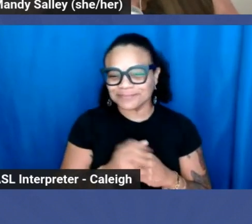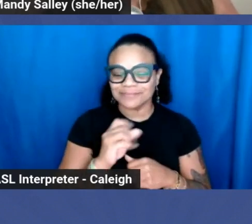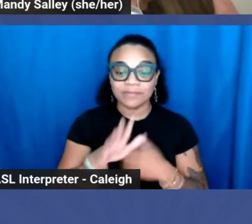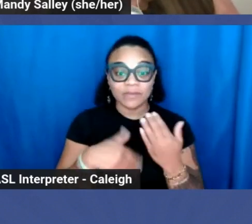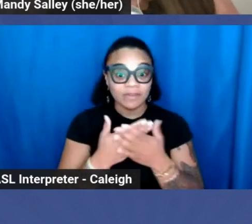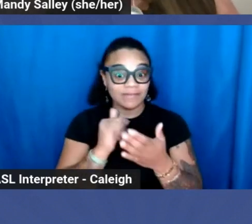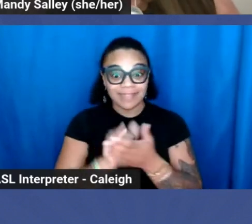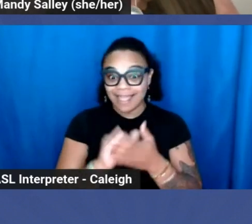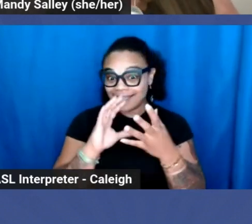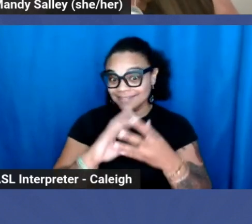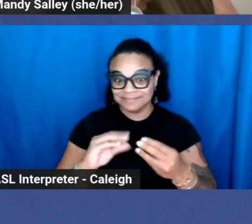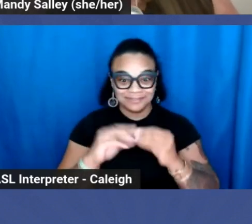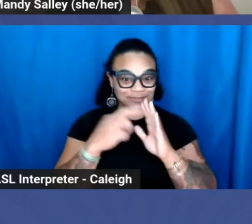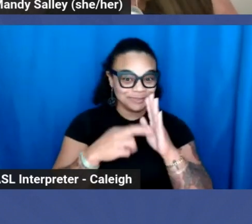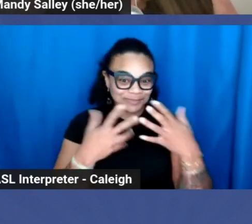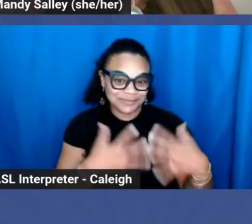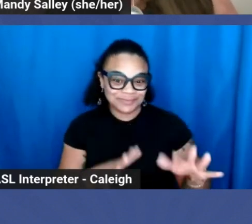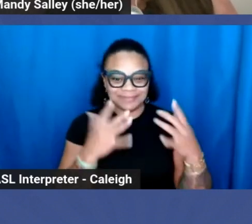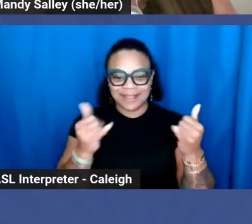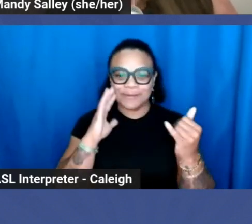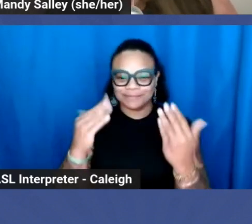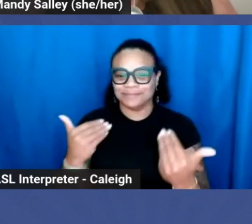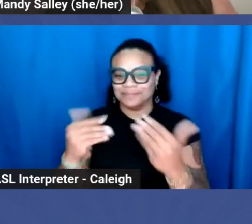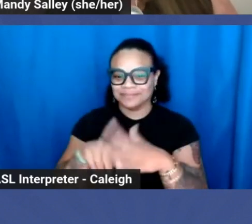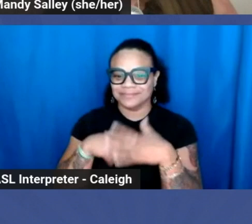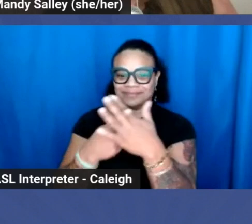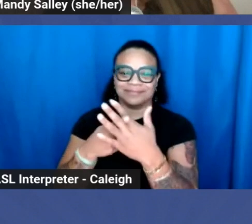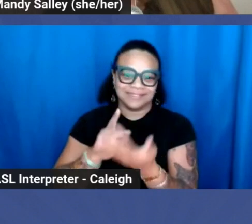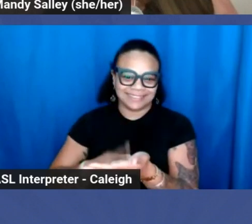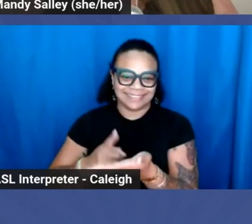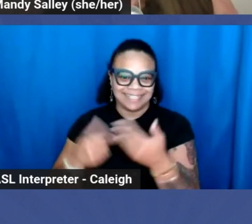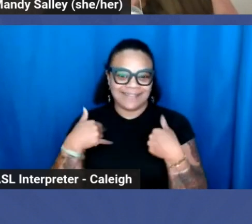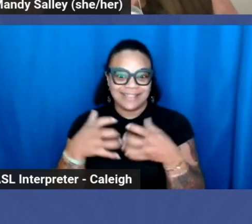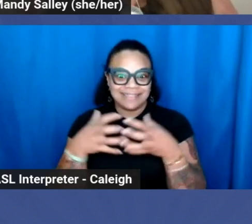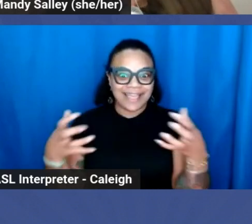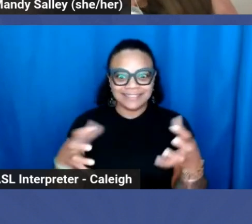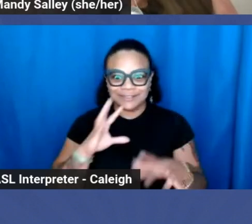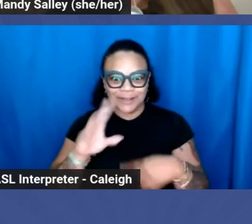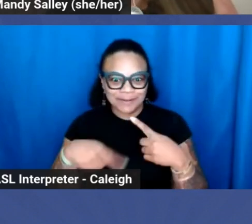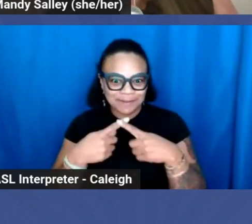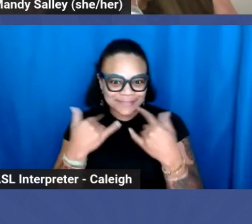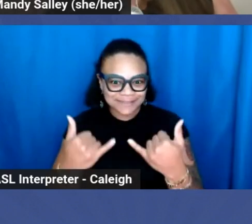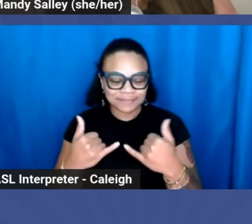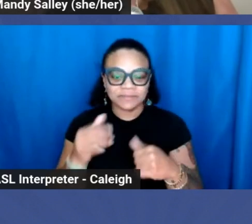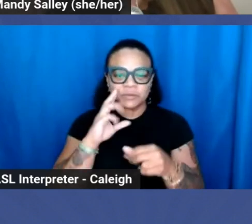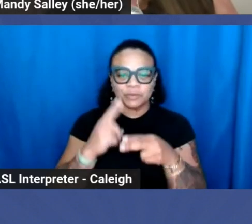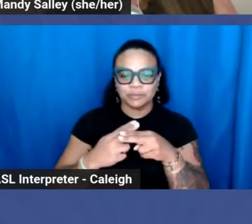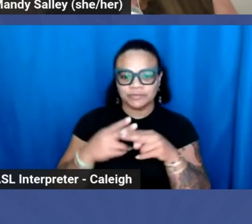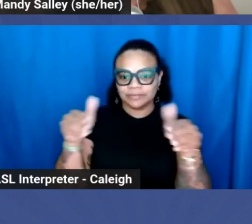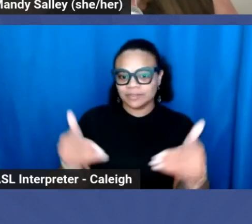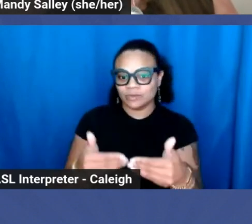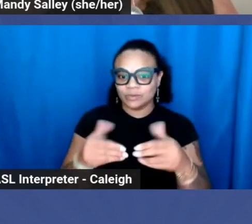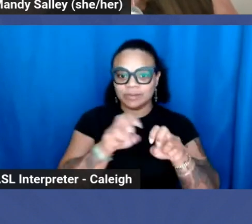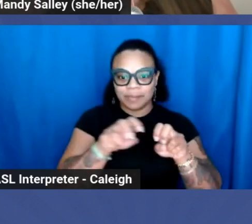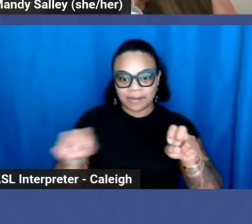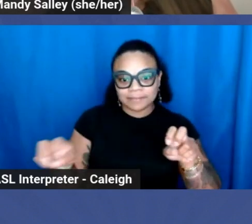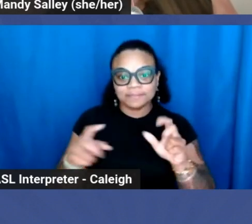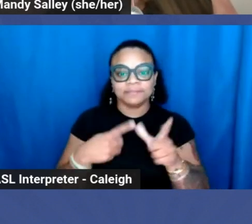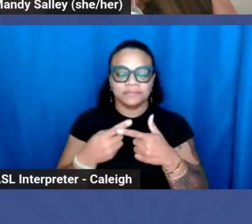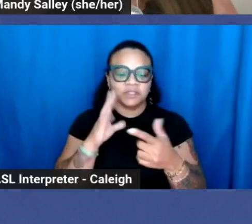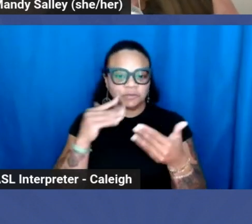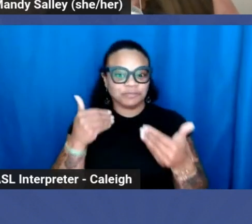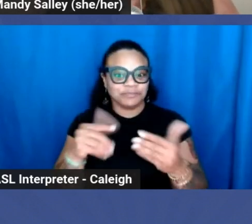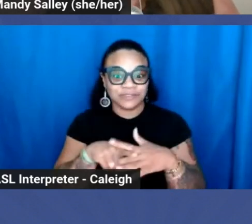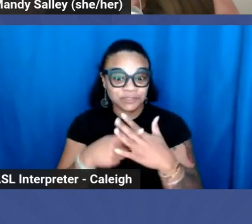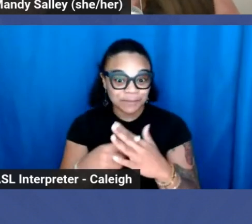being said, let's get into it because we got a lot to talk about today. I'm going to briefly introduce our panelists and then we're going to get right into